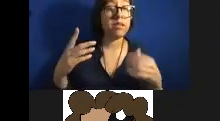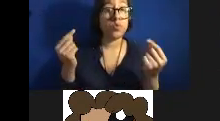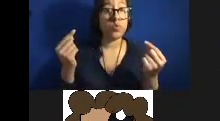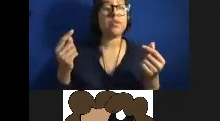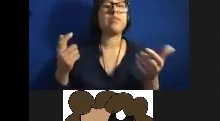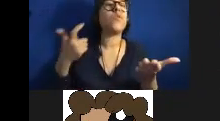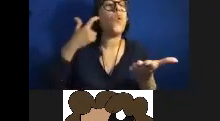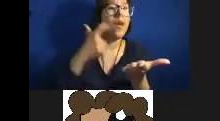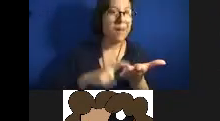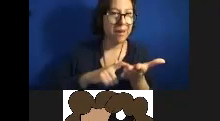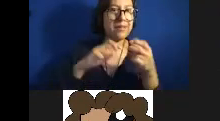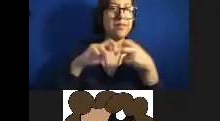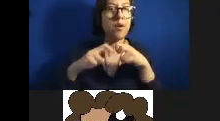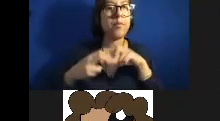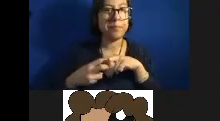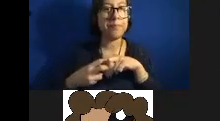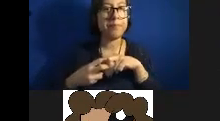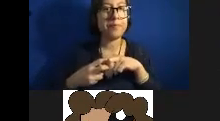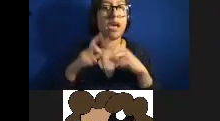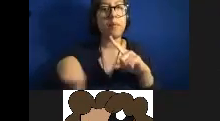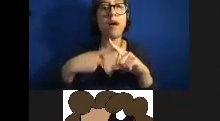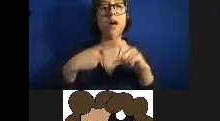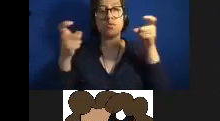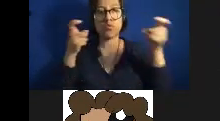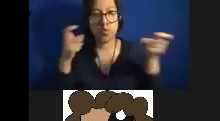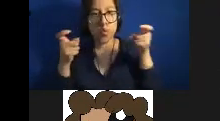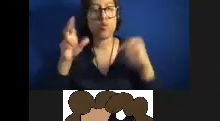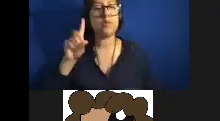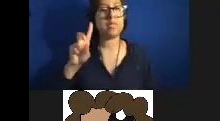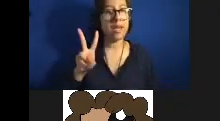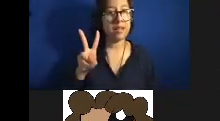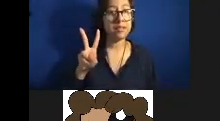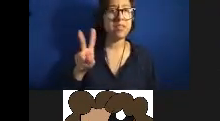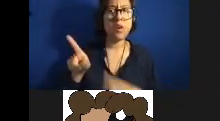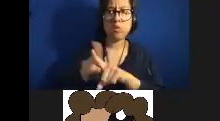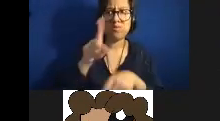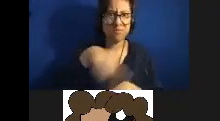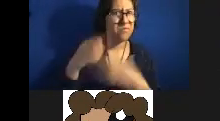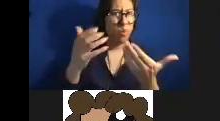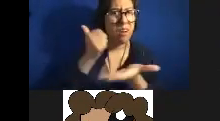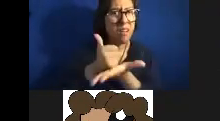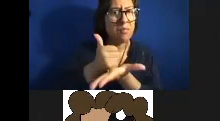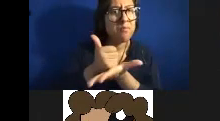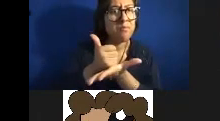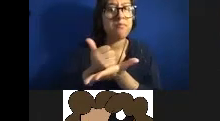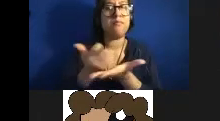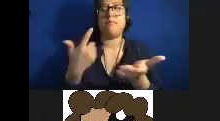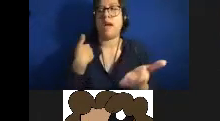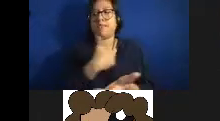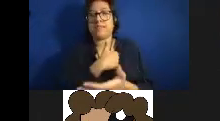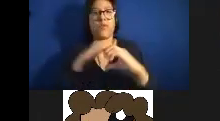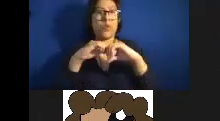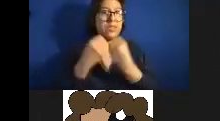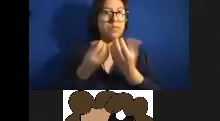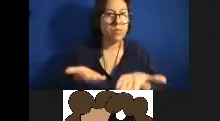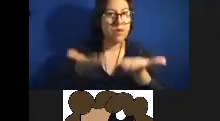have a problem of control or domestic violence or what have you, and wanting to get help, and having organizations like 10 Toes In to provide